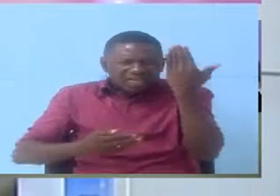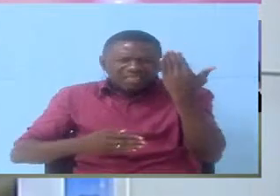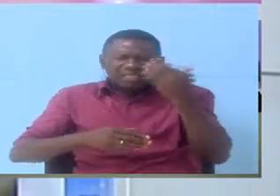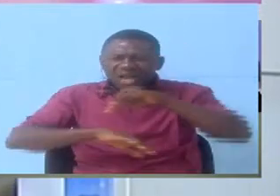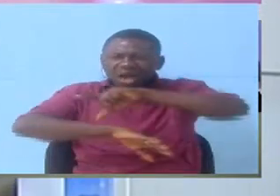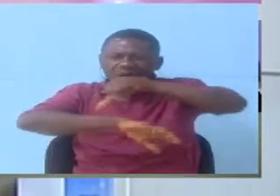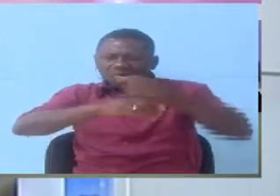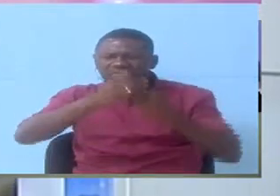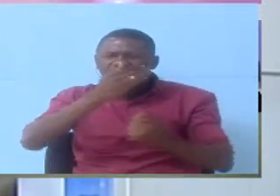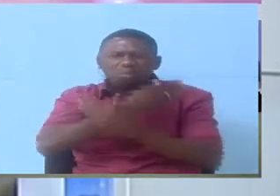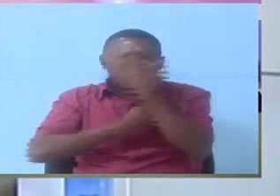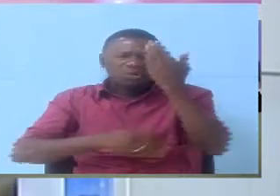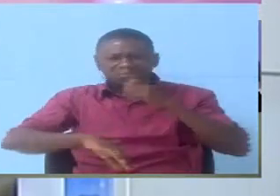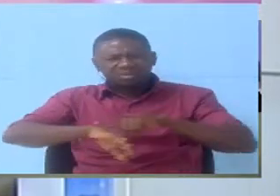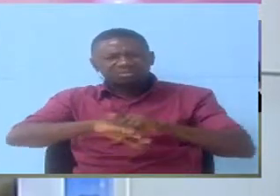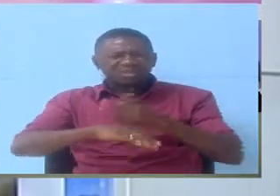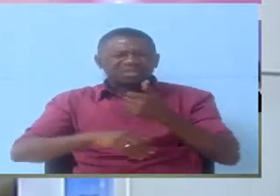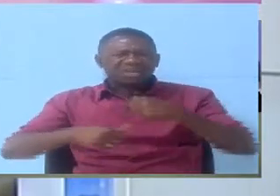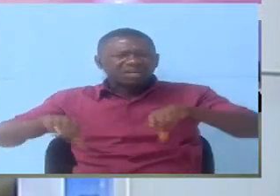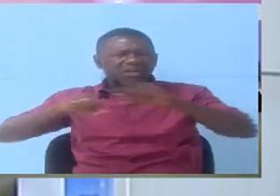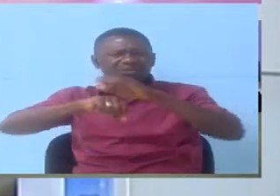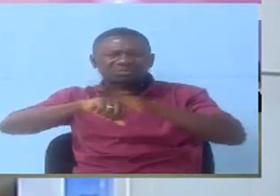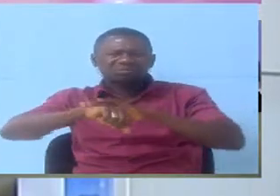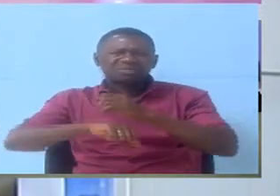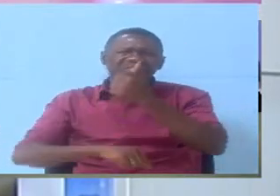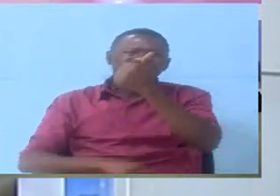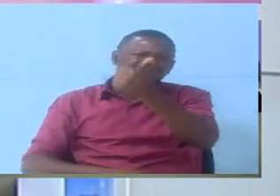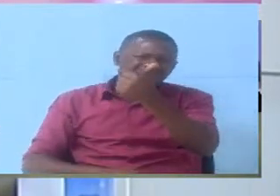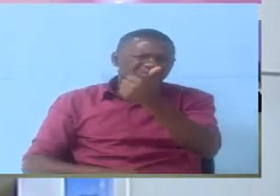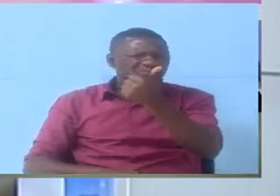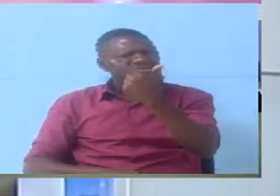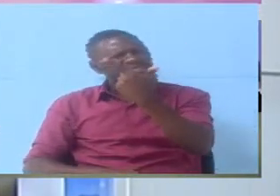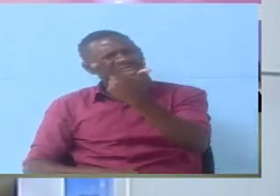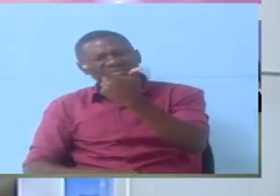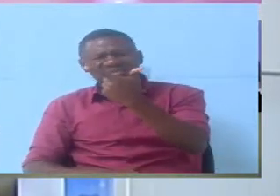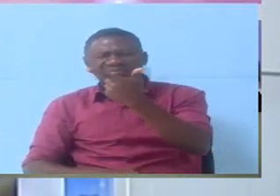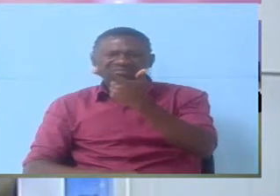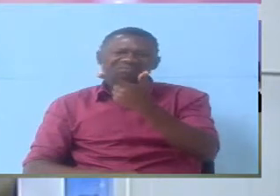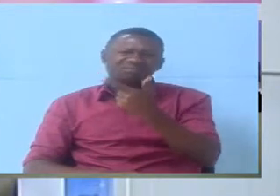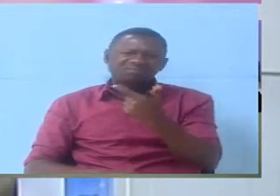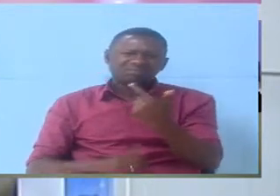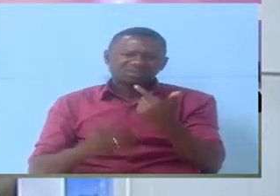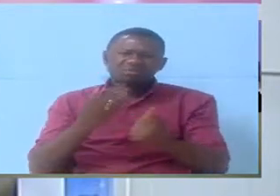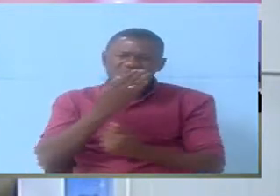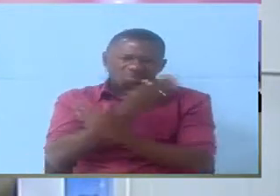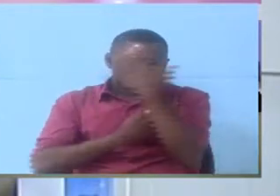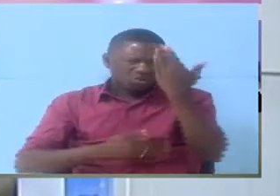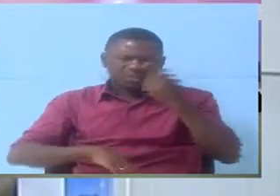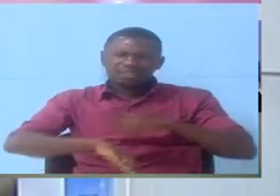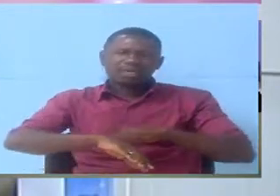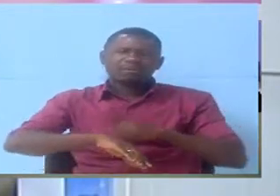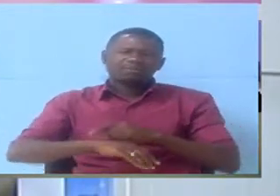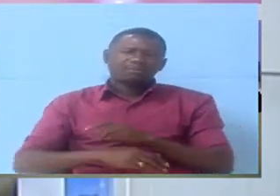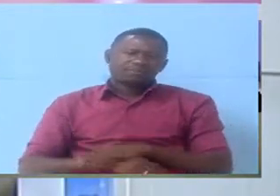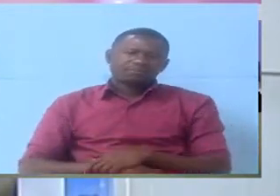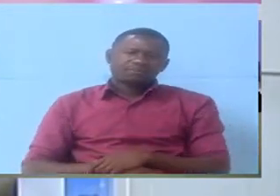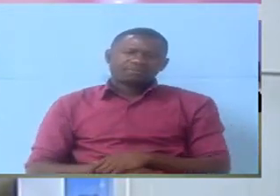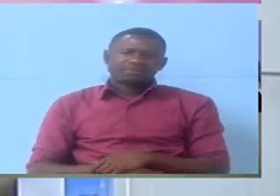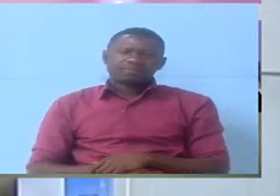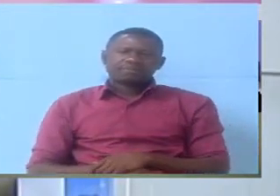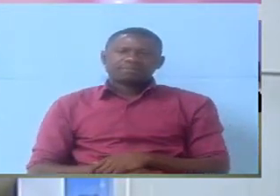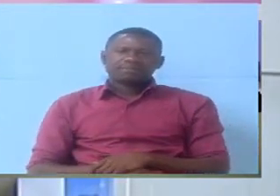6:30. Munta aketa somanda juno le mosafo tala woro kata tala woro nin talakan. Because